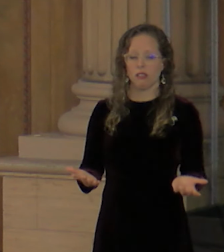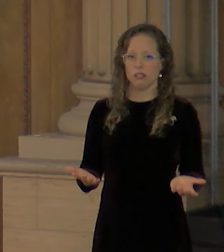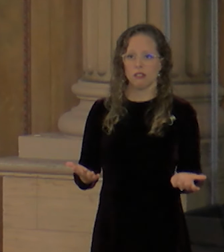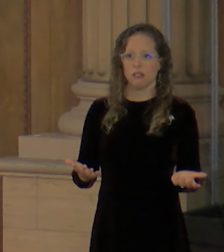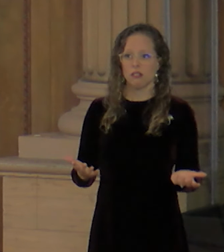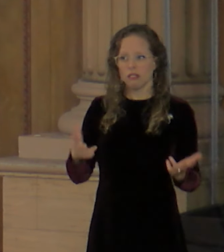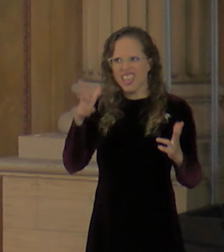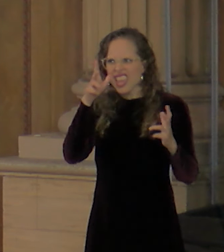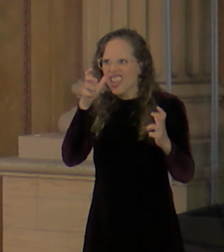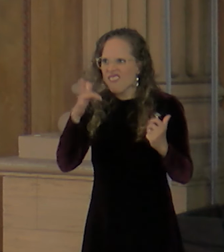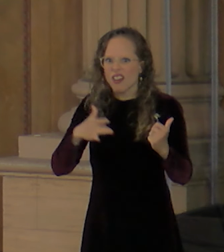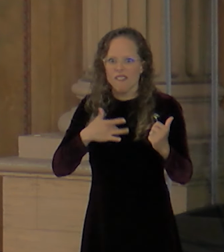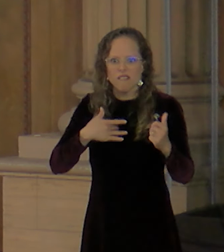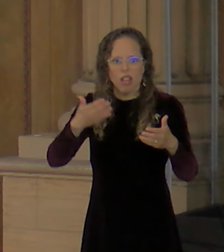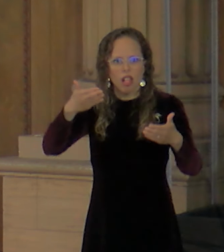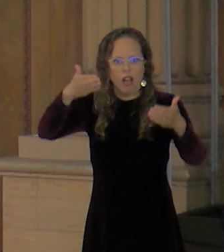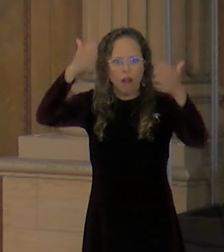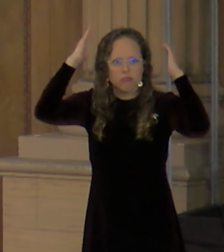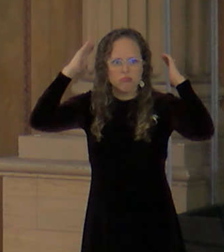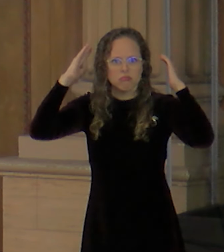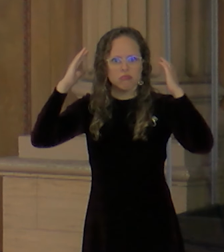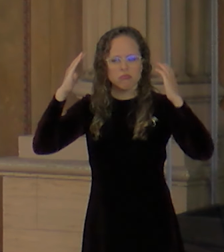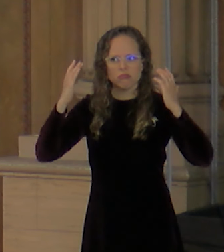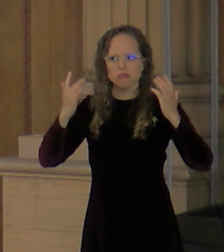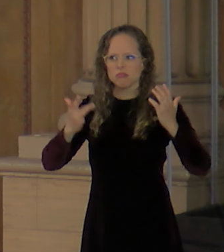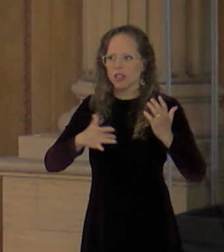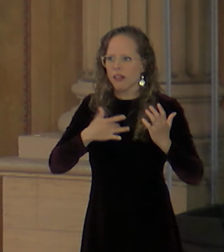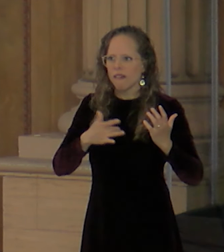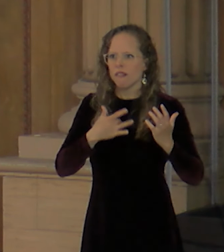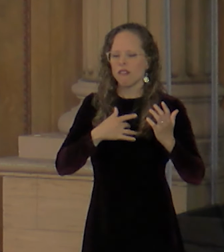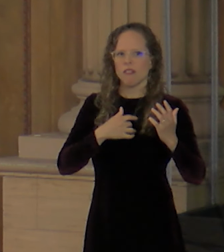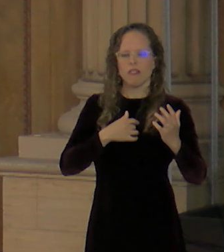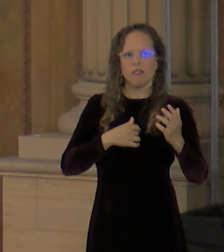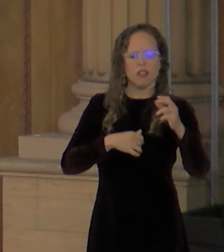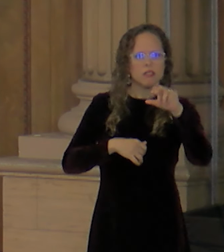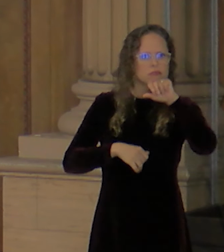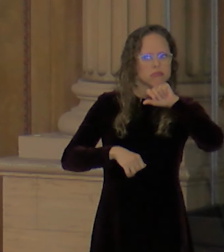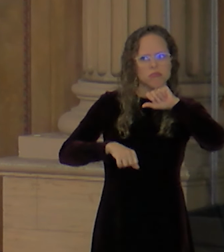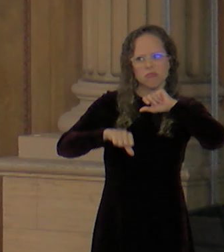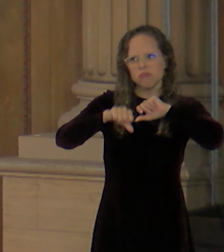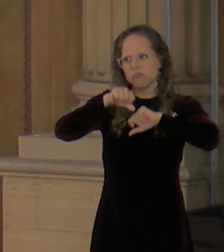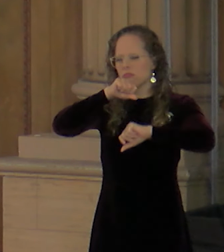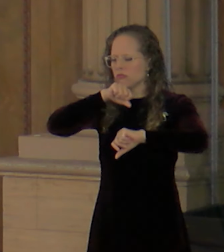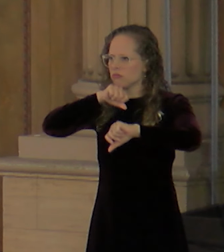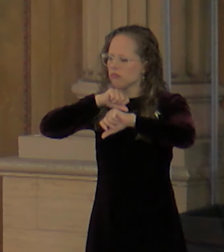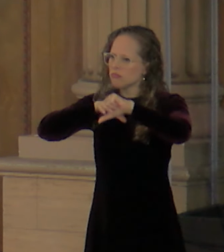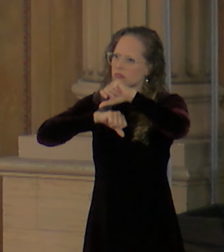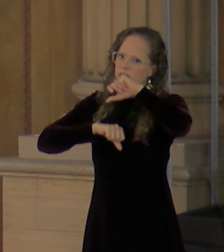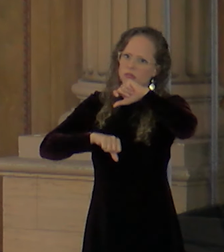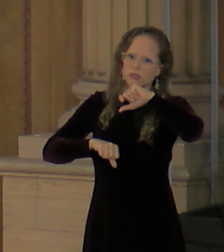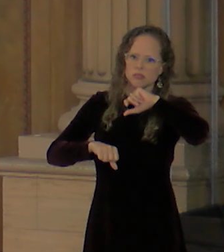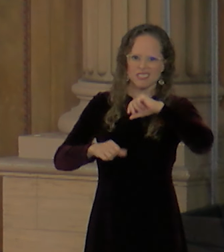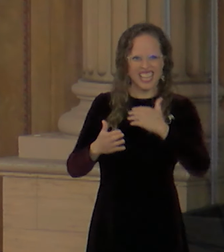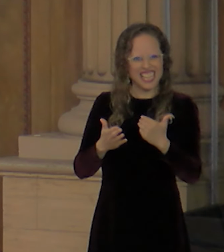Evil can seem omniscient, where I just keep getting outwitted by evil people and manipulators.